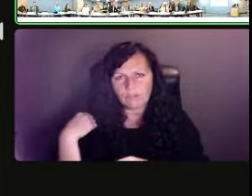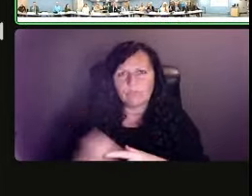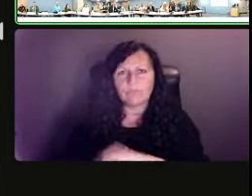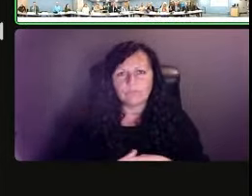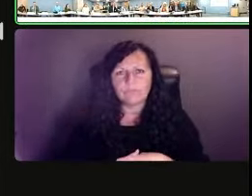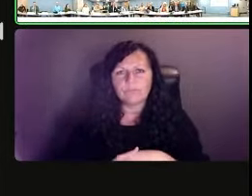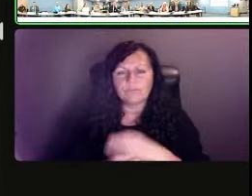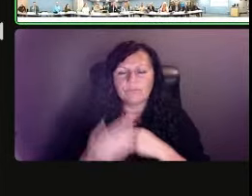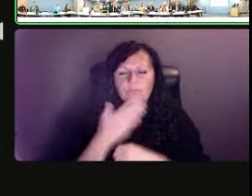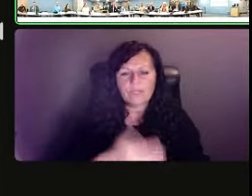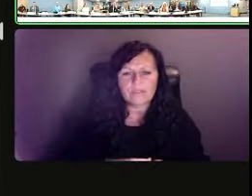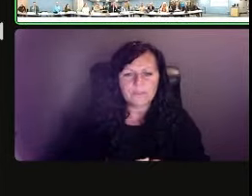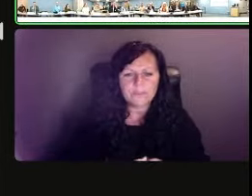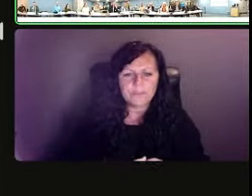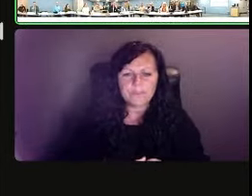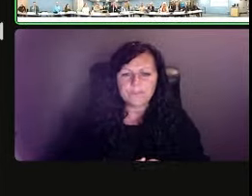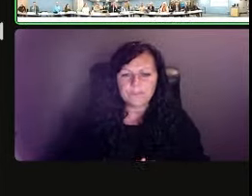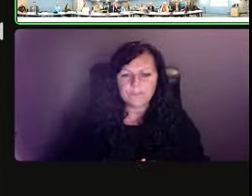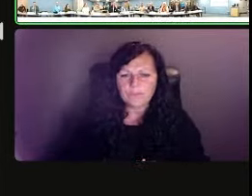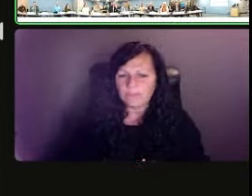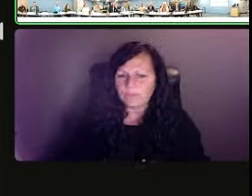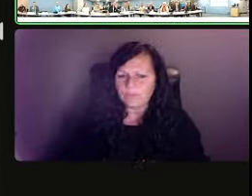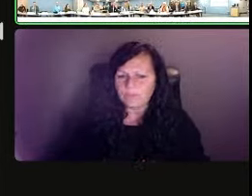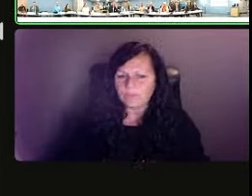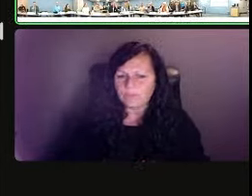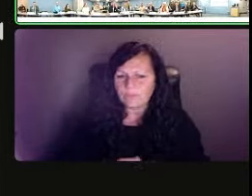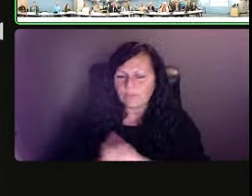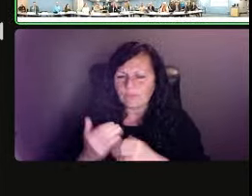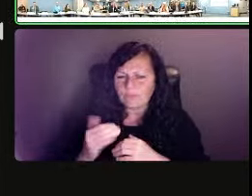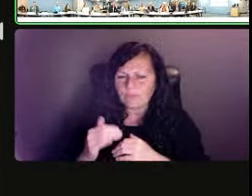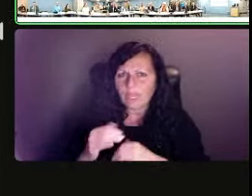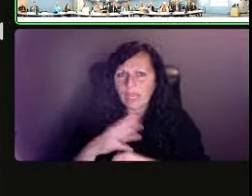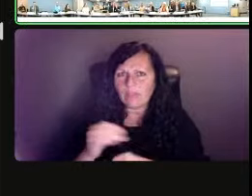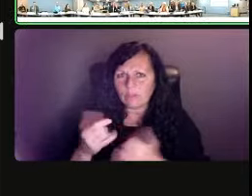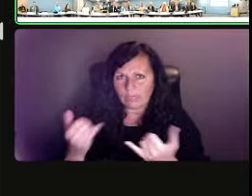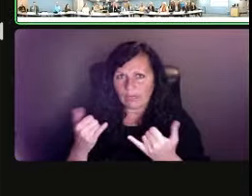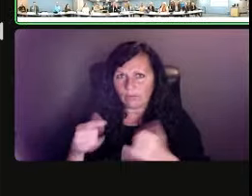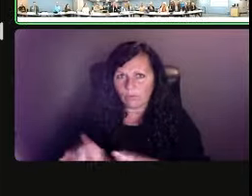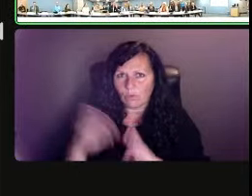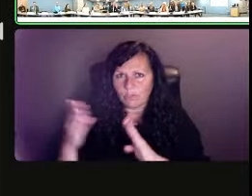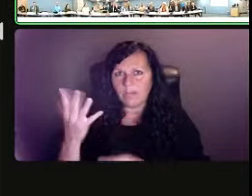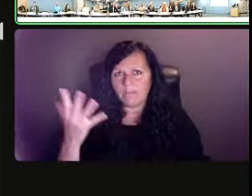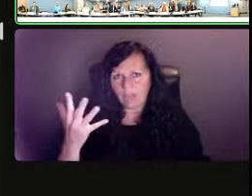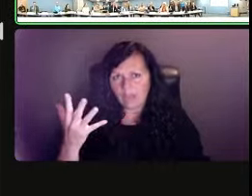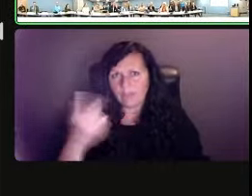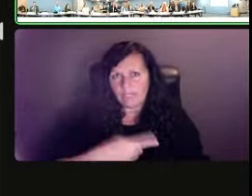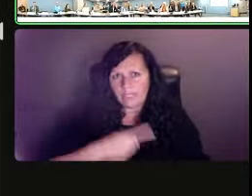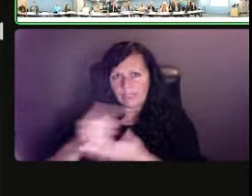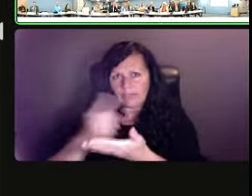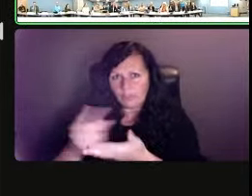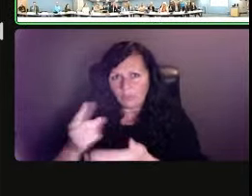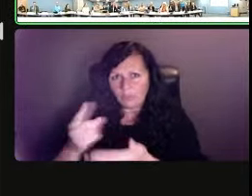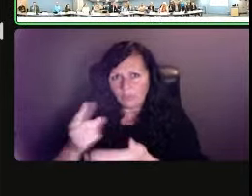Last fiscal. Limited. And hours. They're currently open 5 days a week? 5 days a week, 5 hours a day.